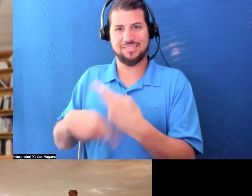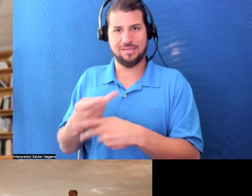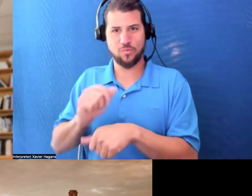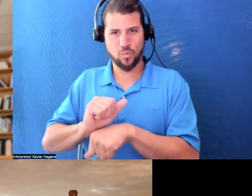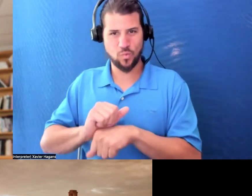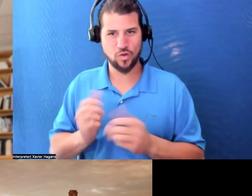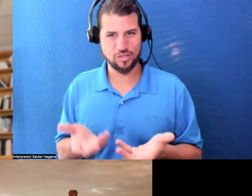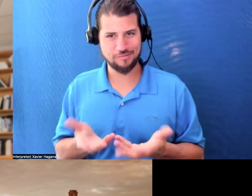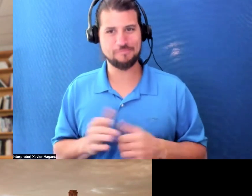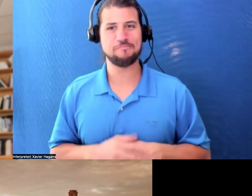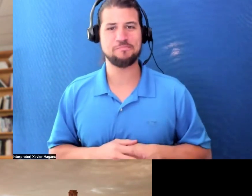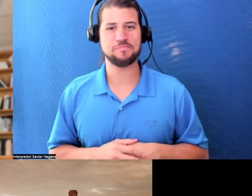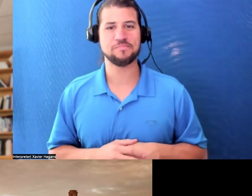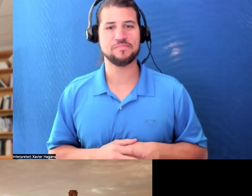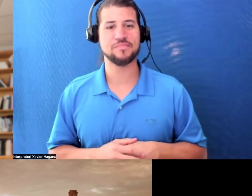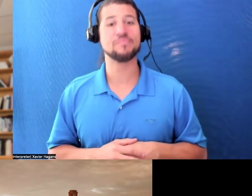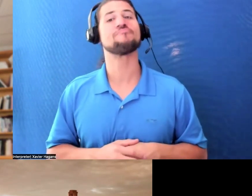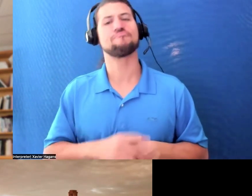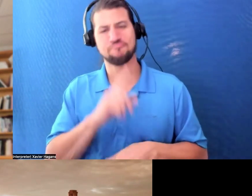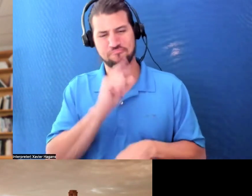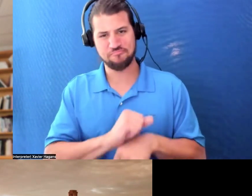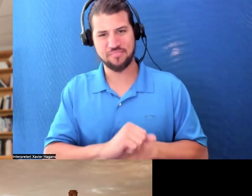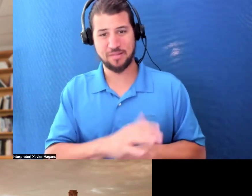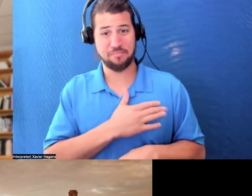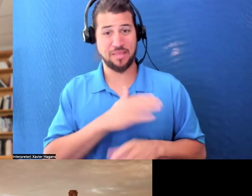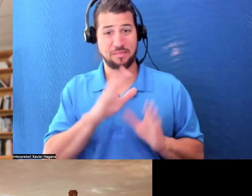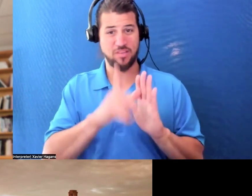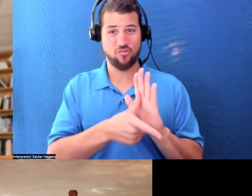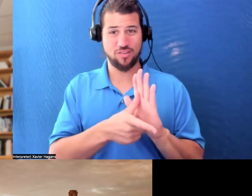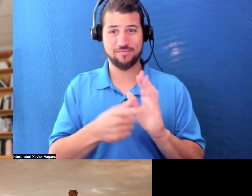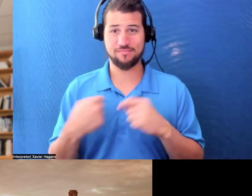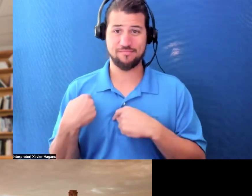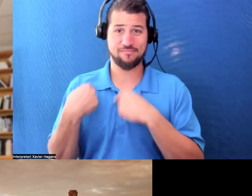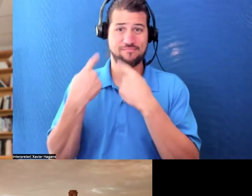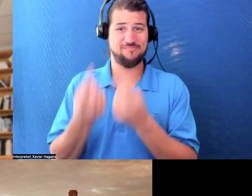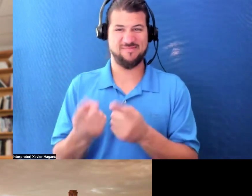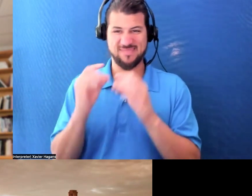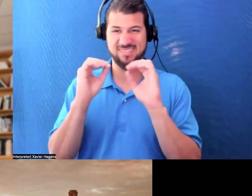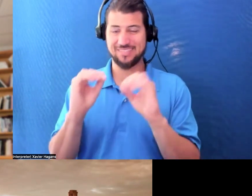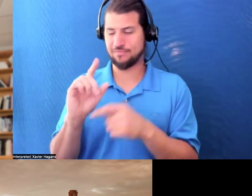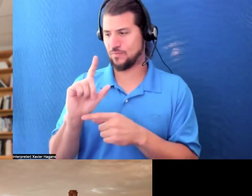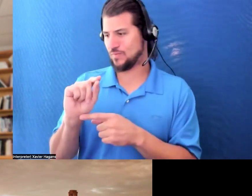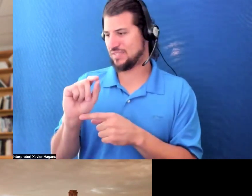Certainly. So, with my background, I've actually been teaching since 2014.